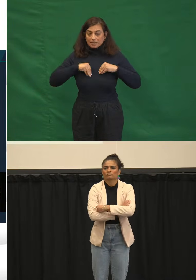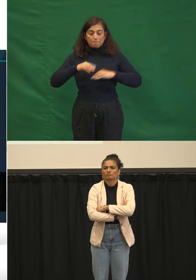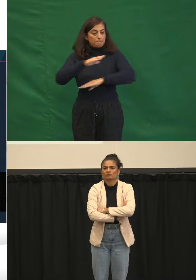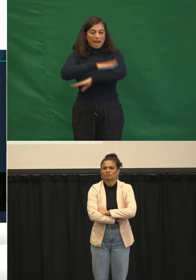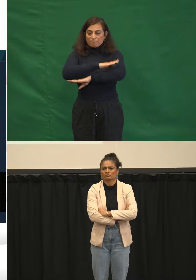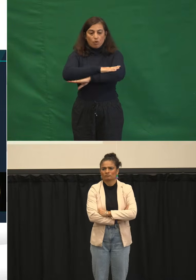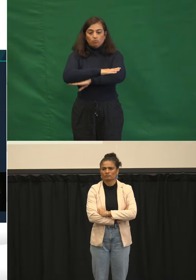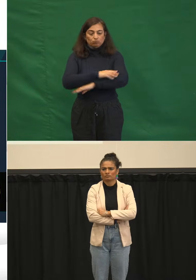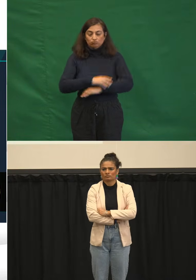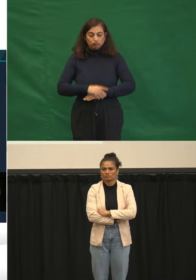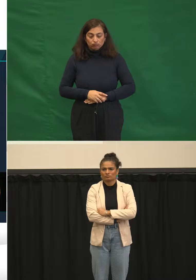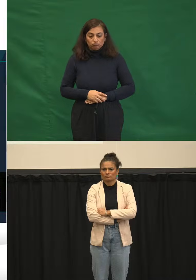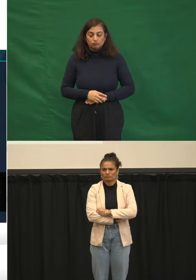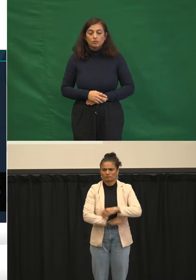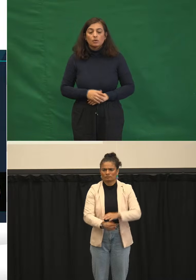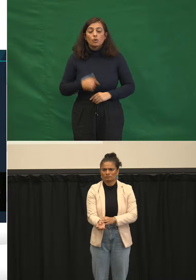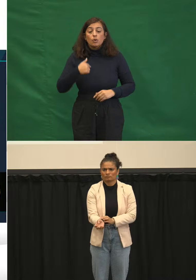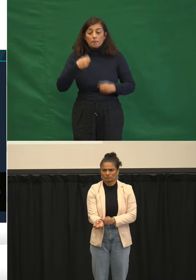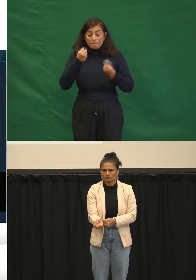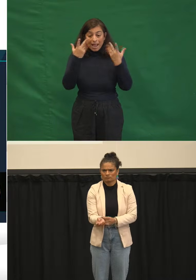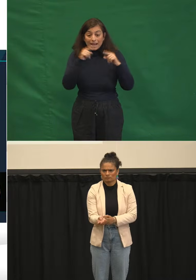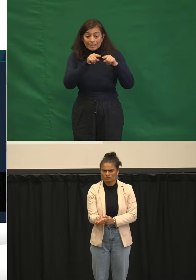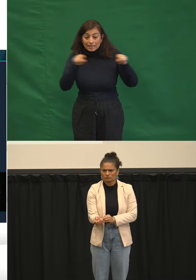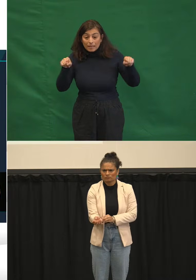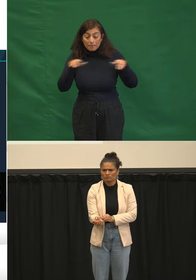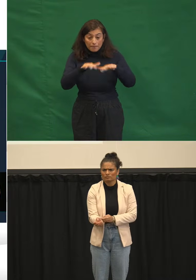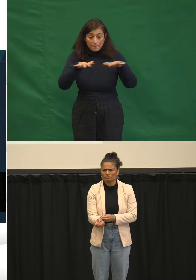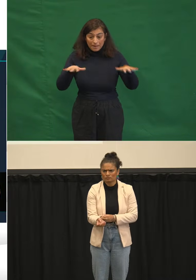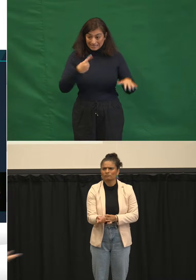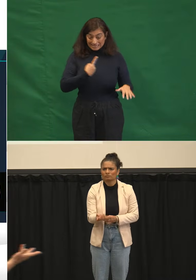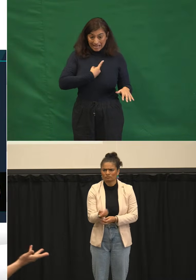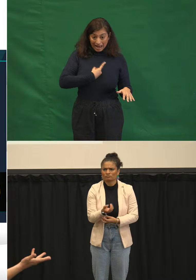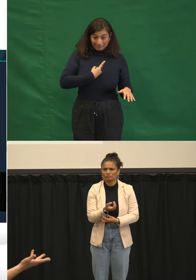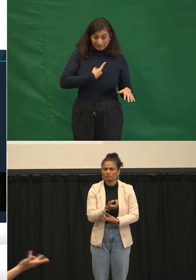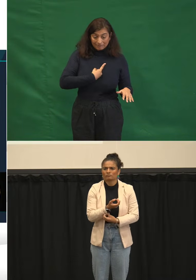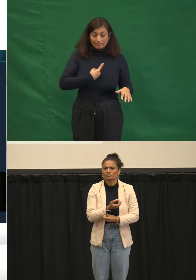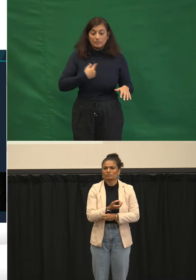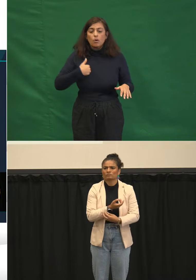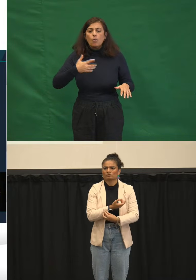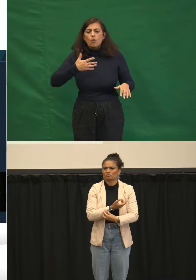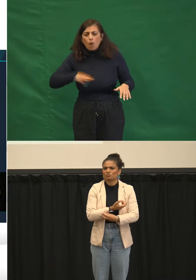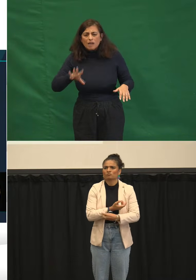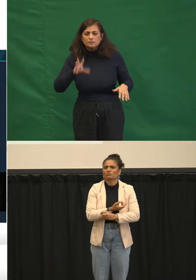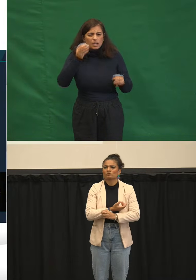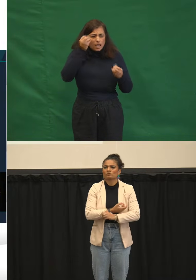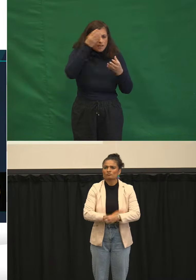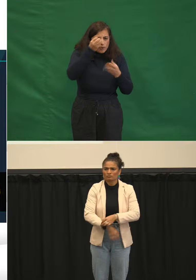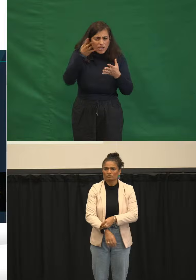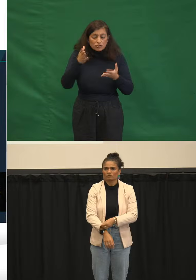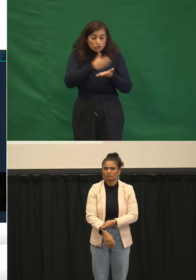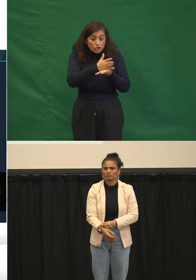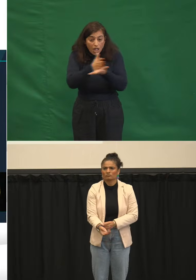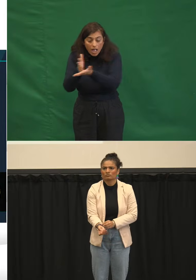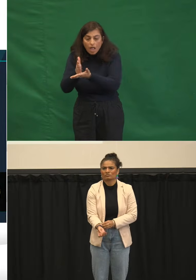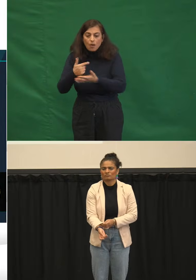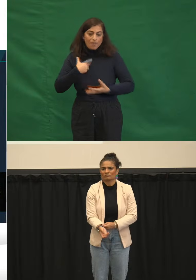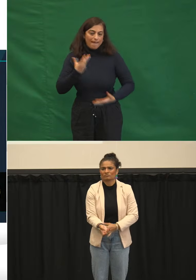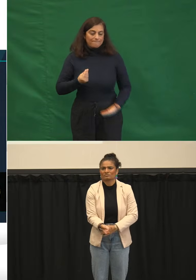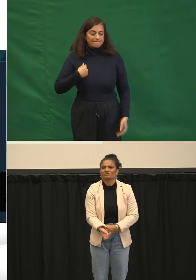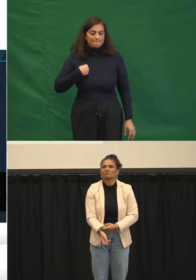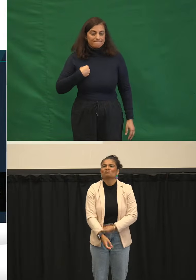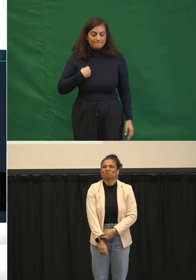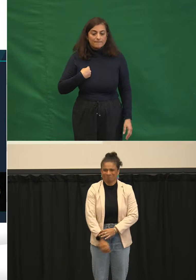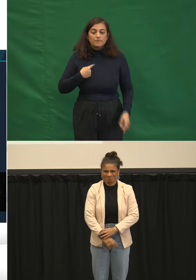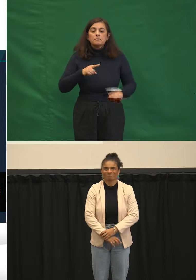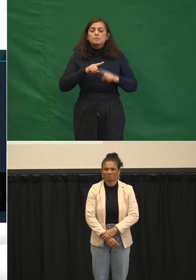We have many people, like myself, who want to share the information that we have, but due to the